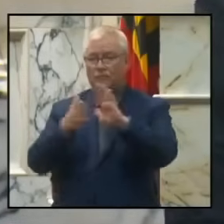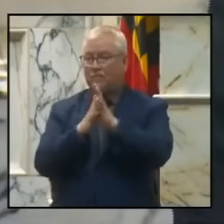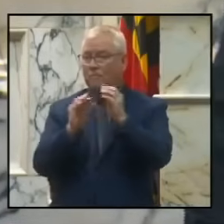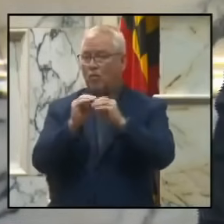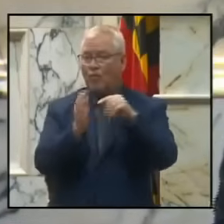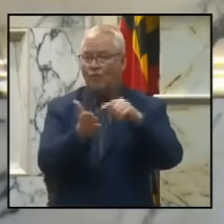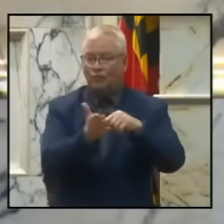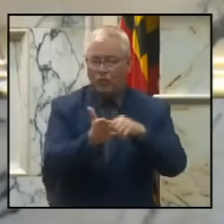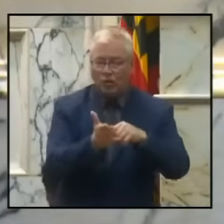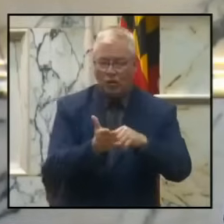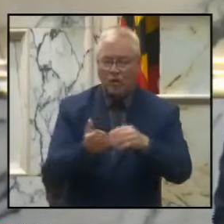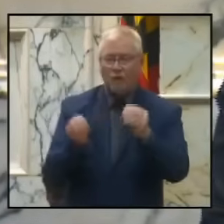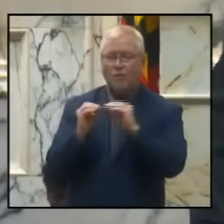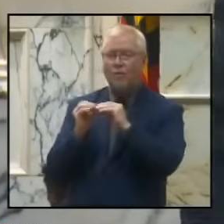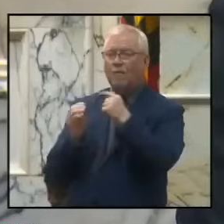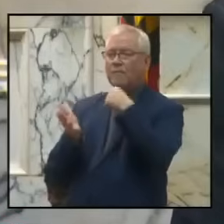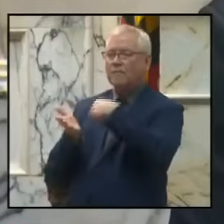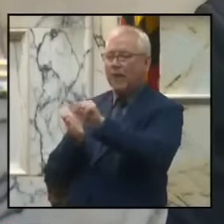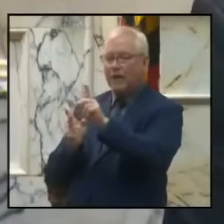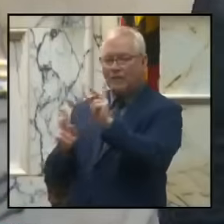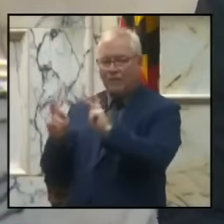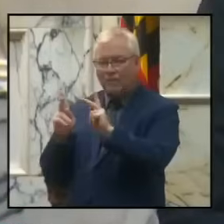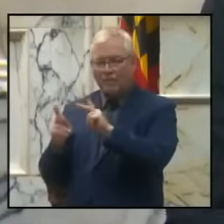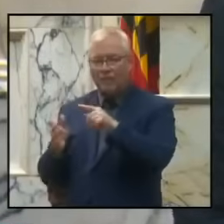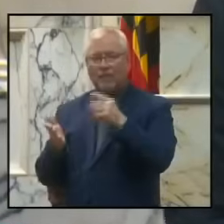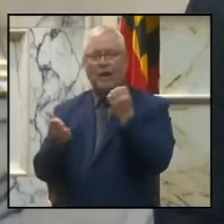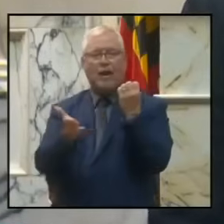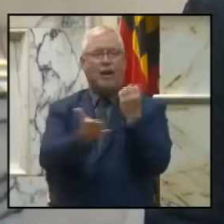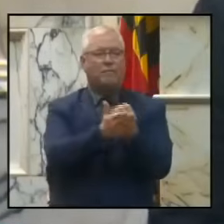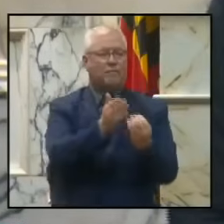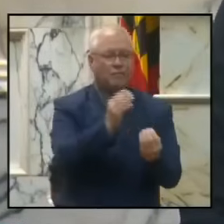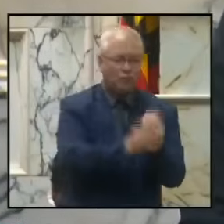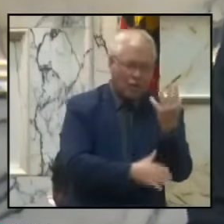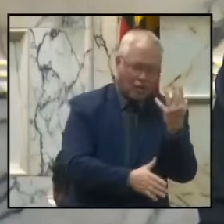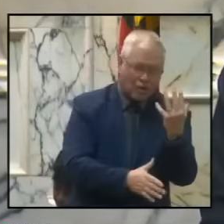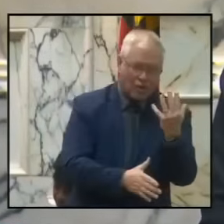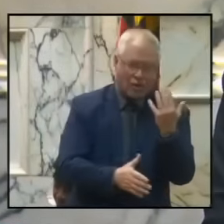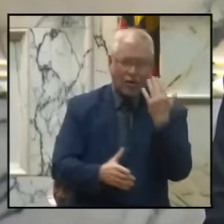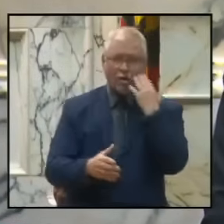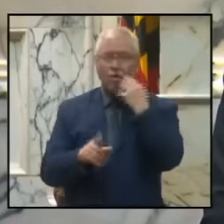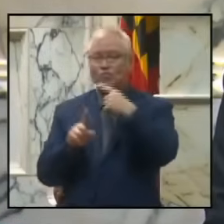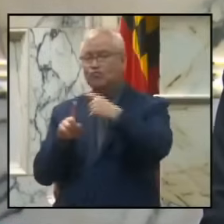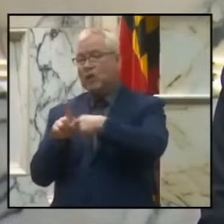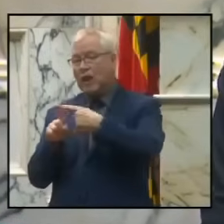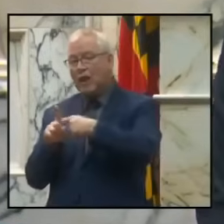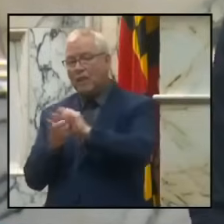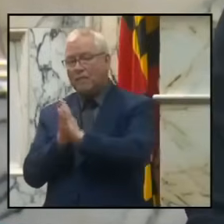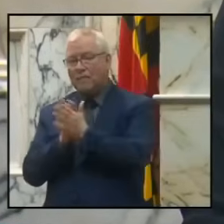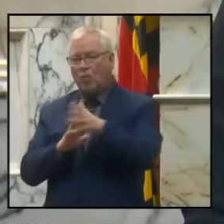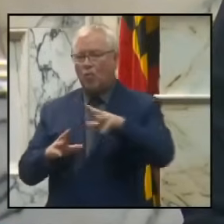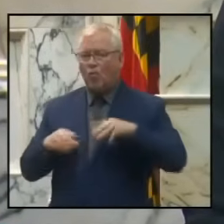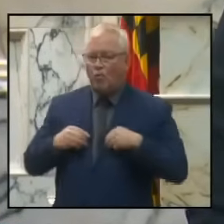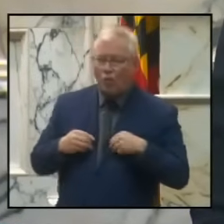will grow our economy, and we will turn more renters into homeowners. Last year,